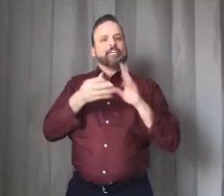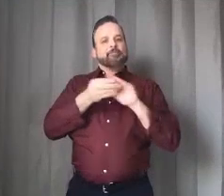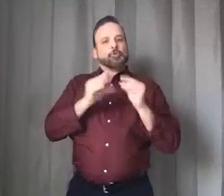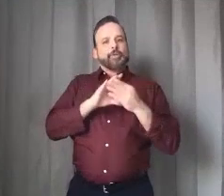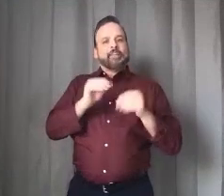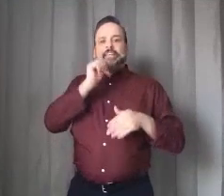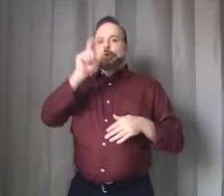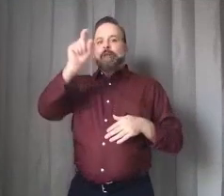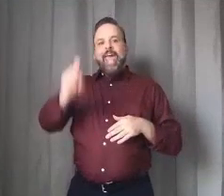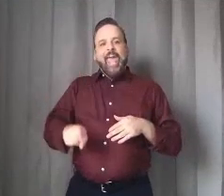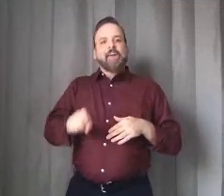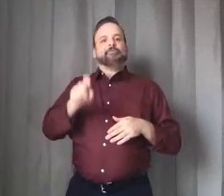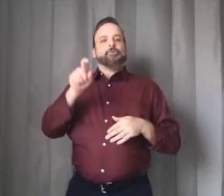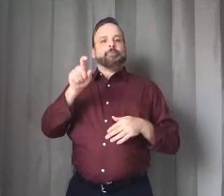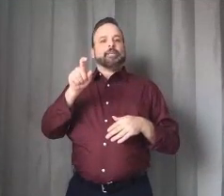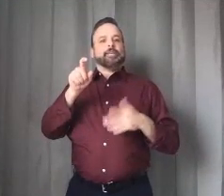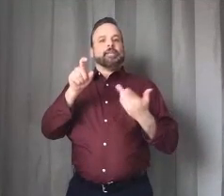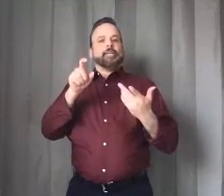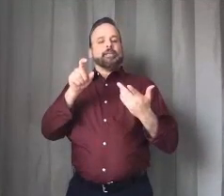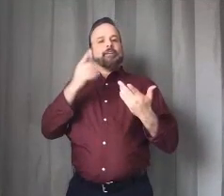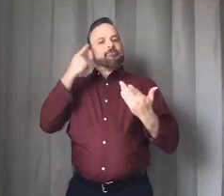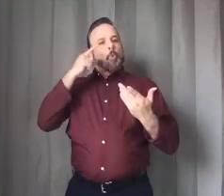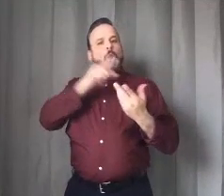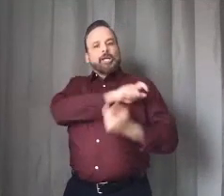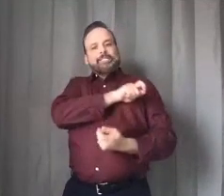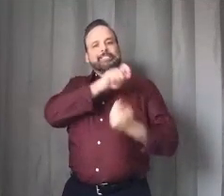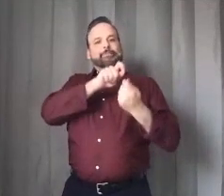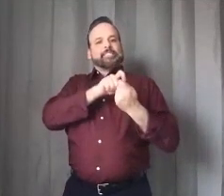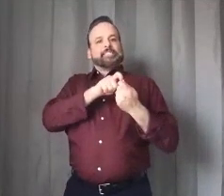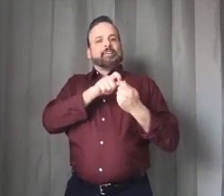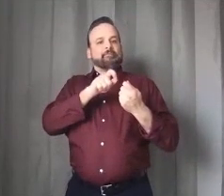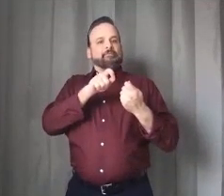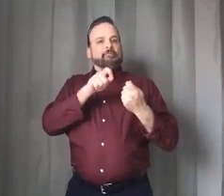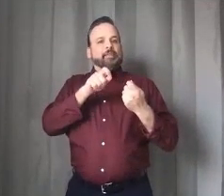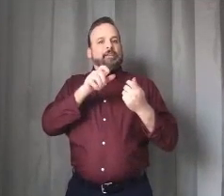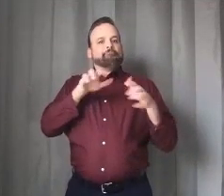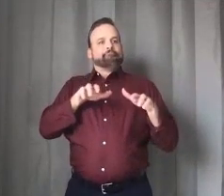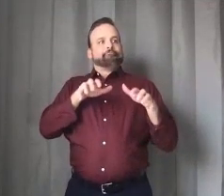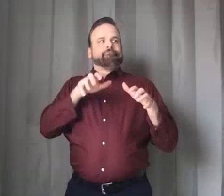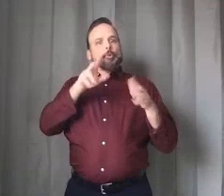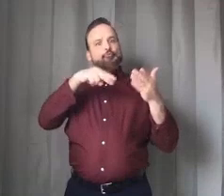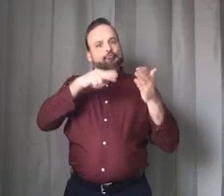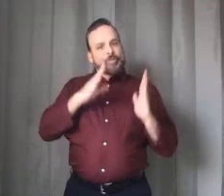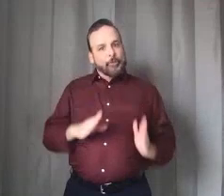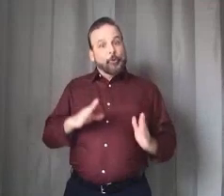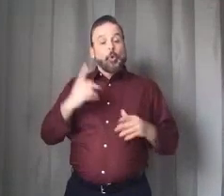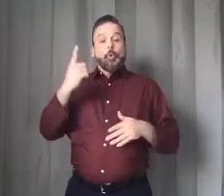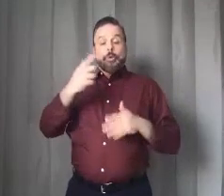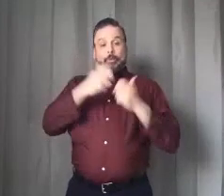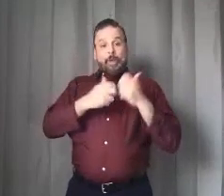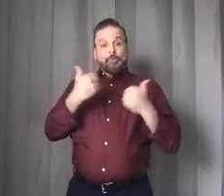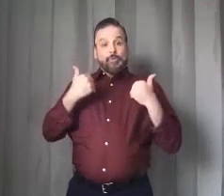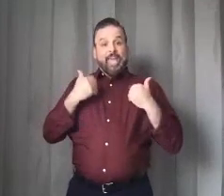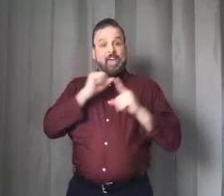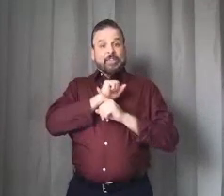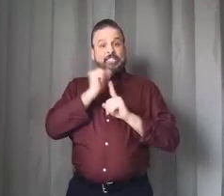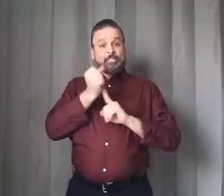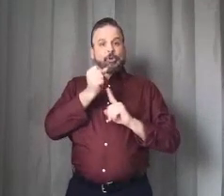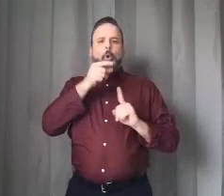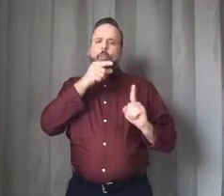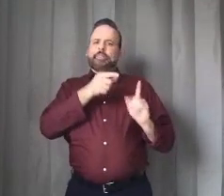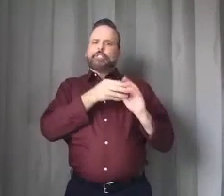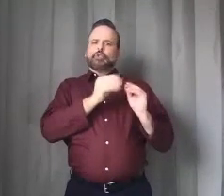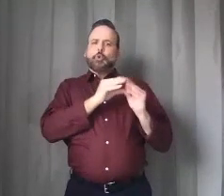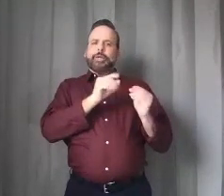necessarily catered to a particular audience. Because I think one of the problems that we have is that we have a situation where this is a Black